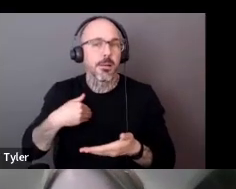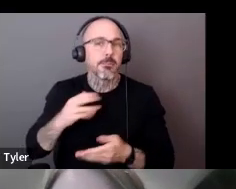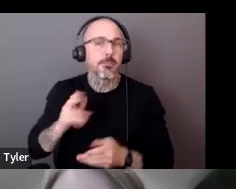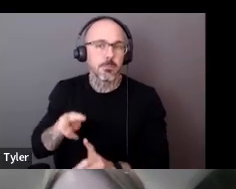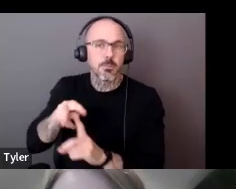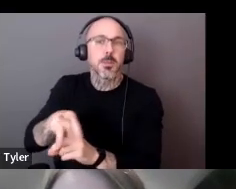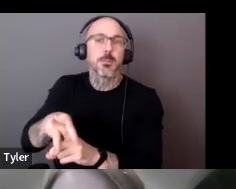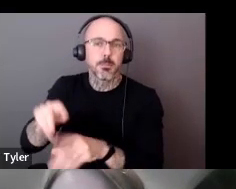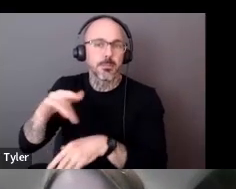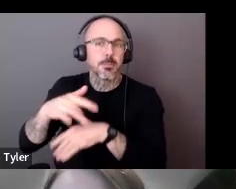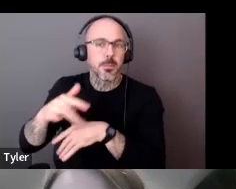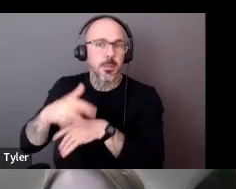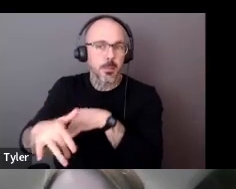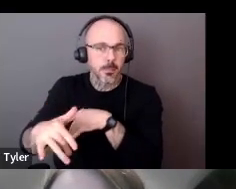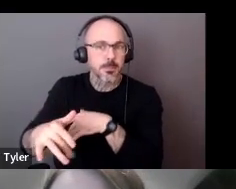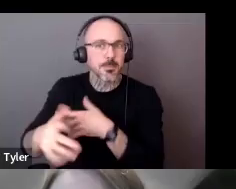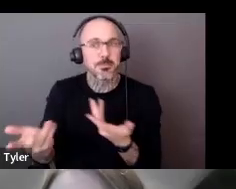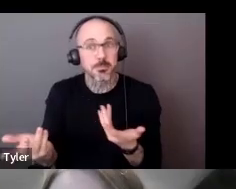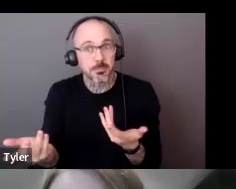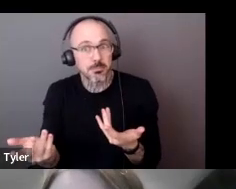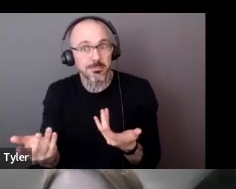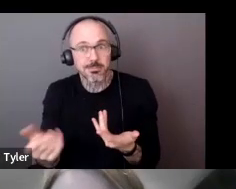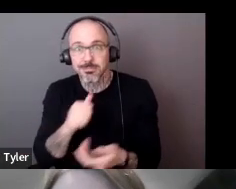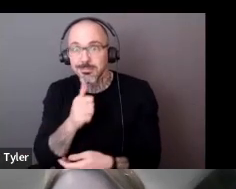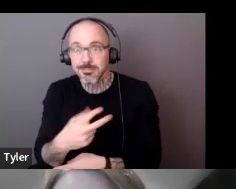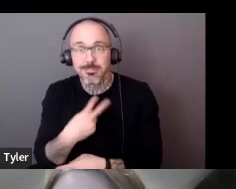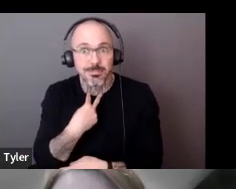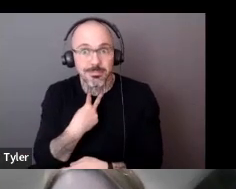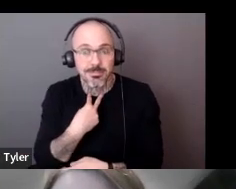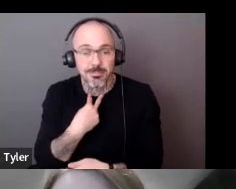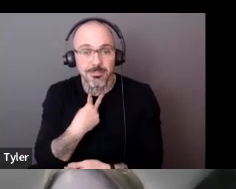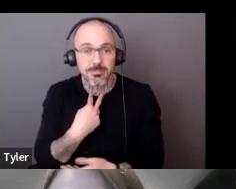somewhere there'd be somewhere to